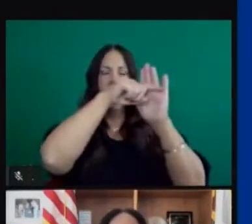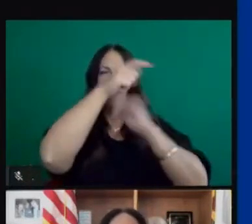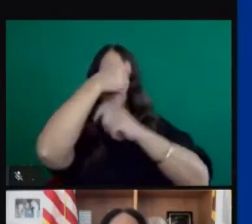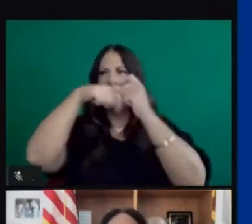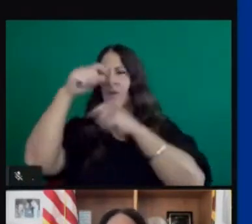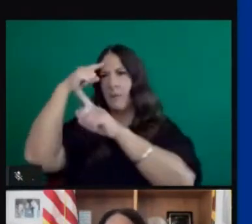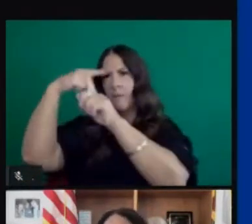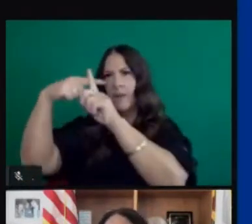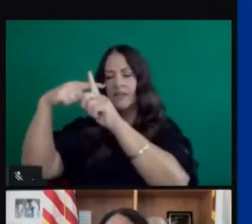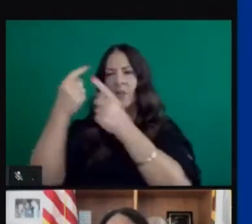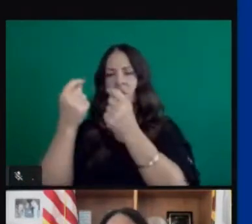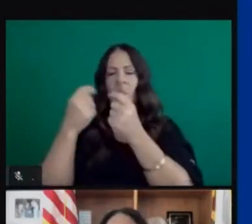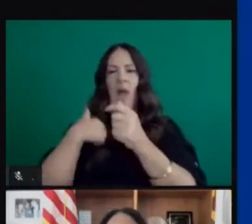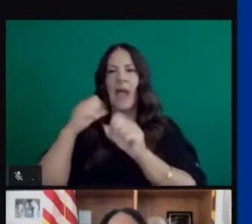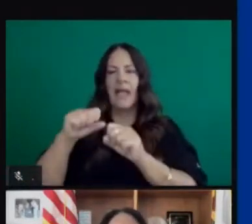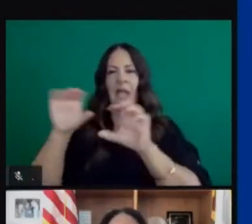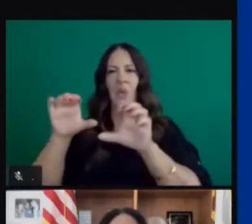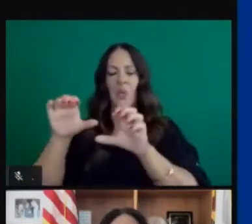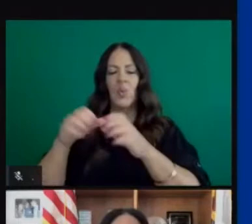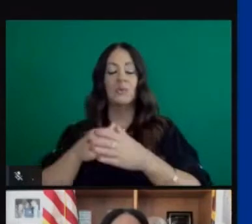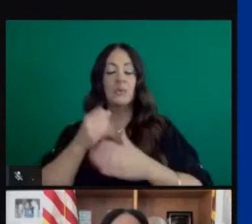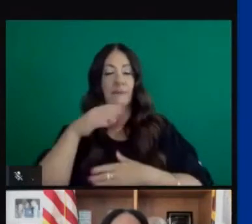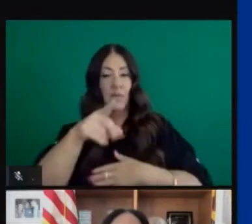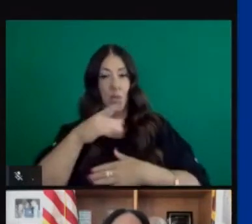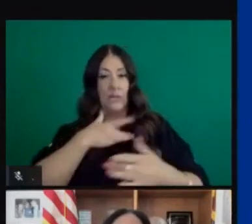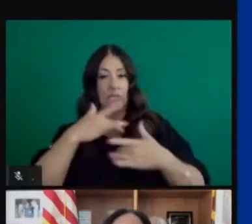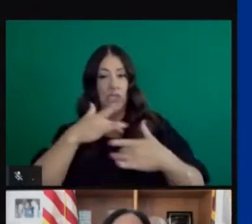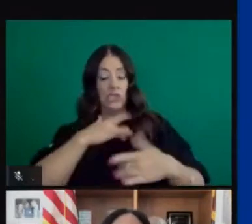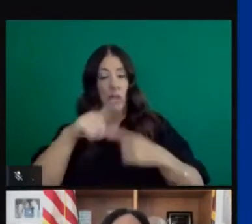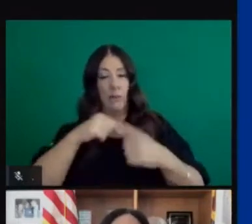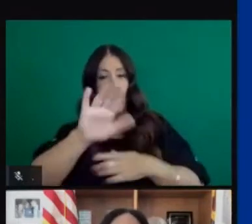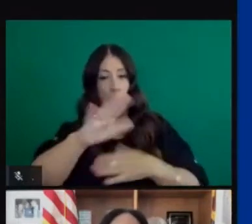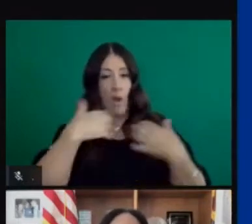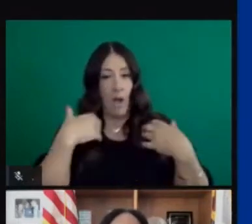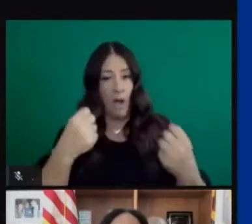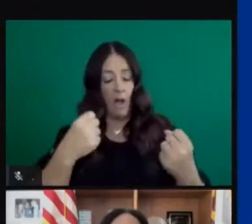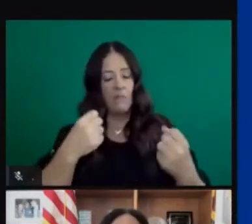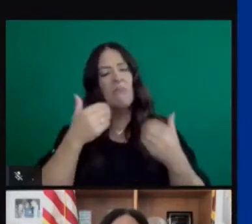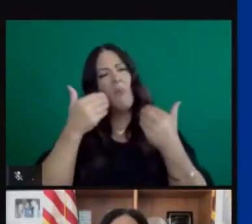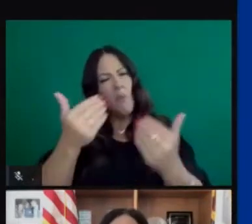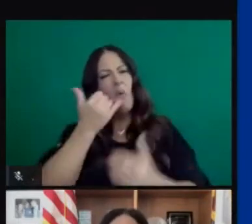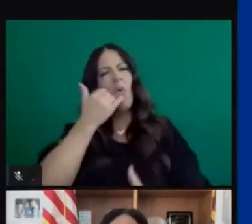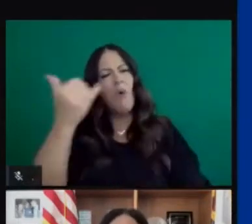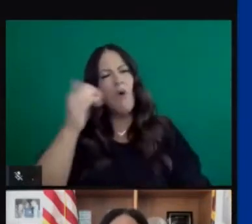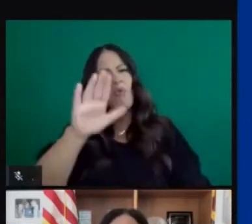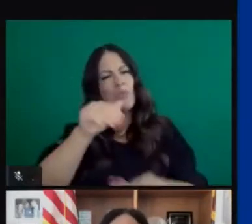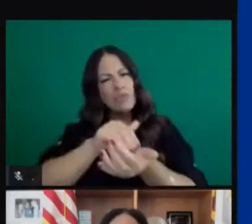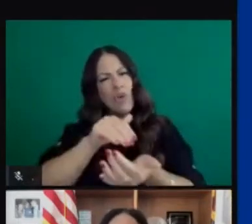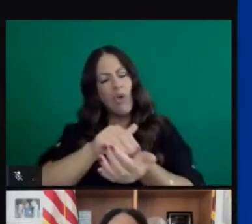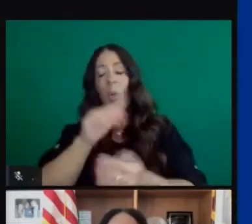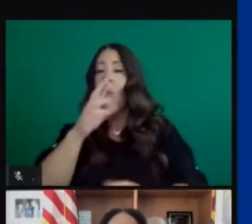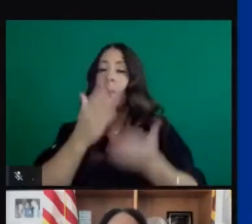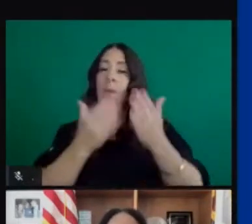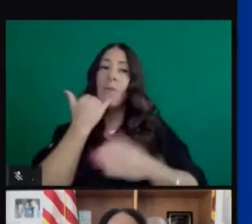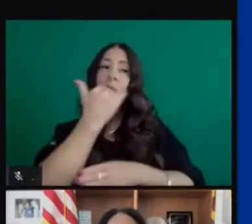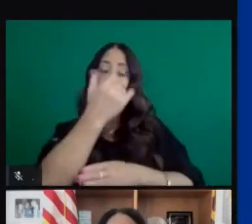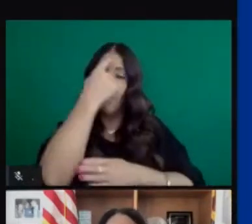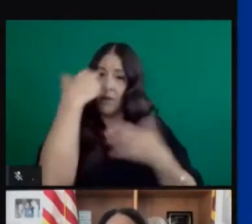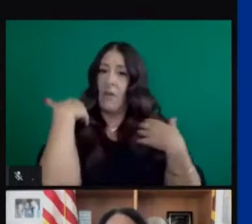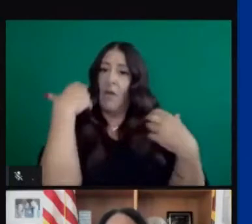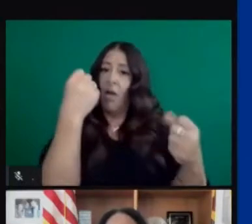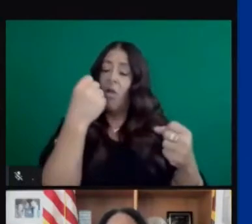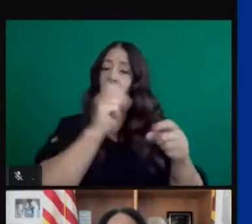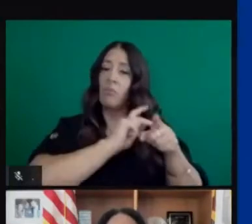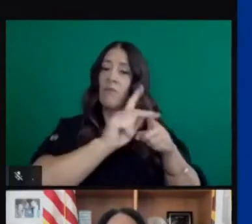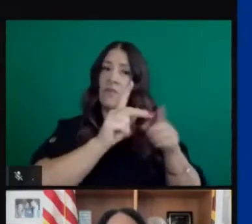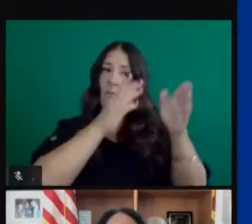concerned about the effect of stress on your health, call your doctor or a mental health professional. And again,